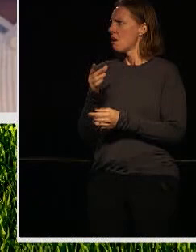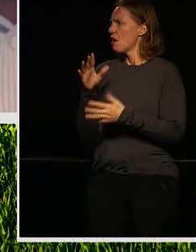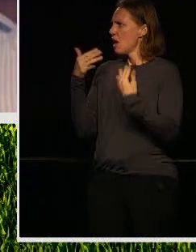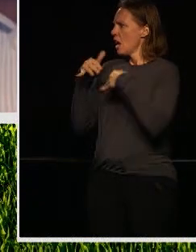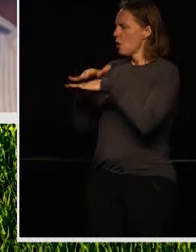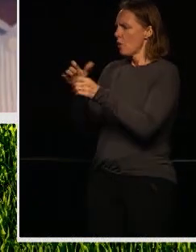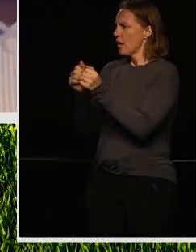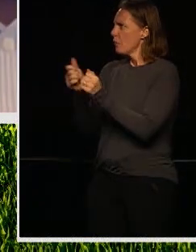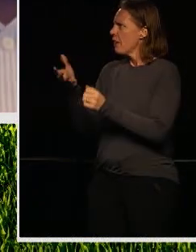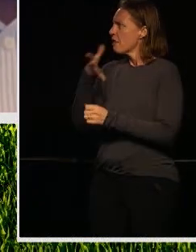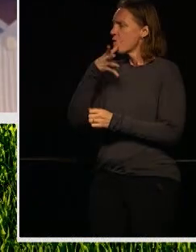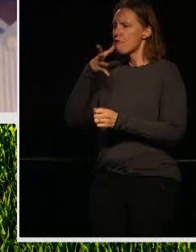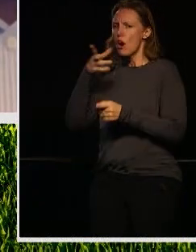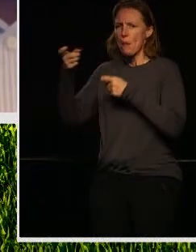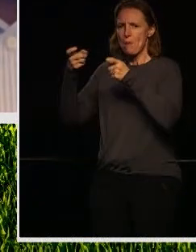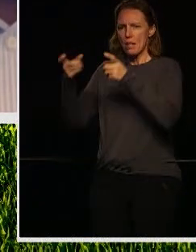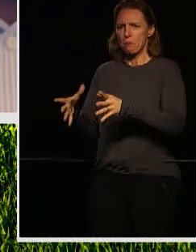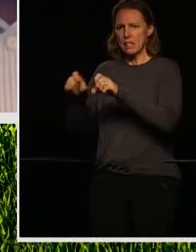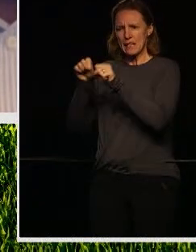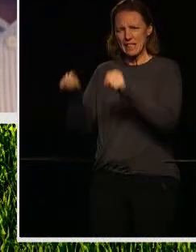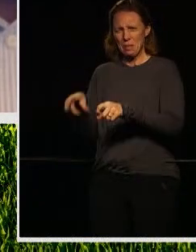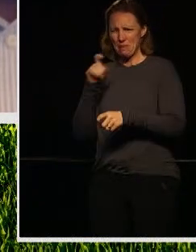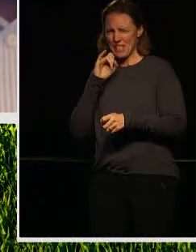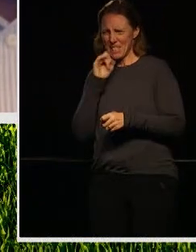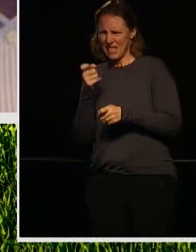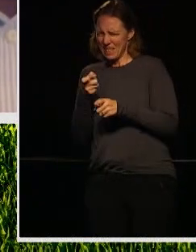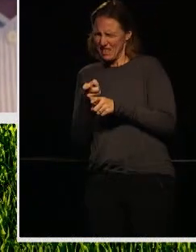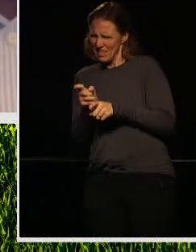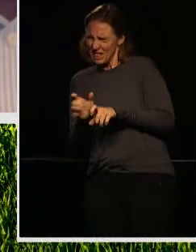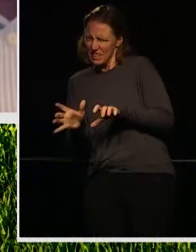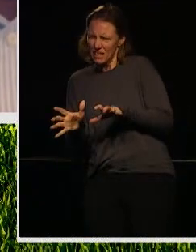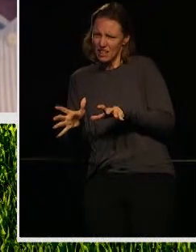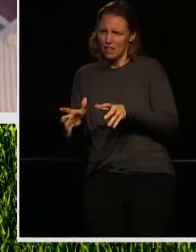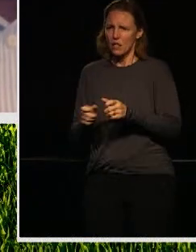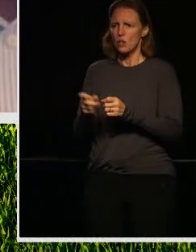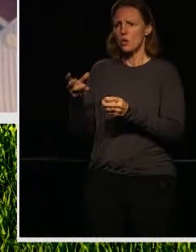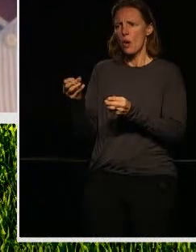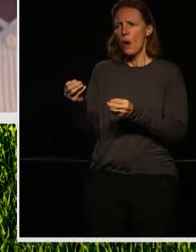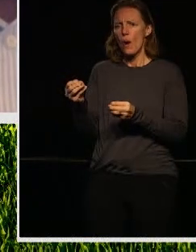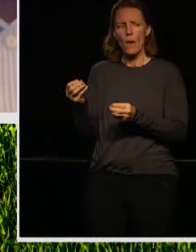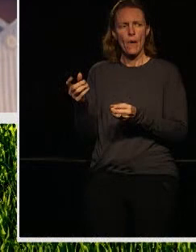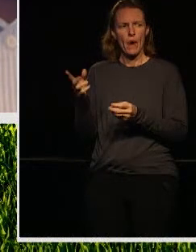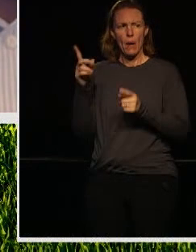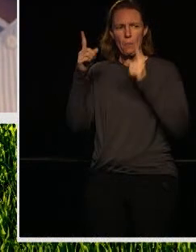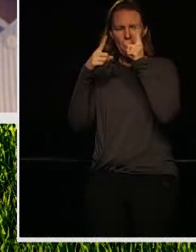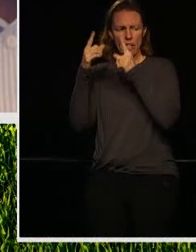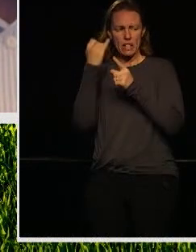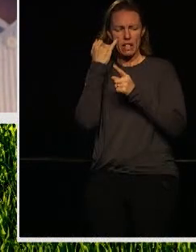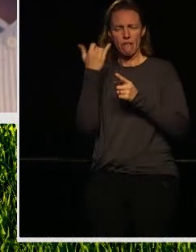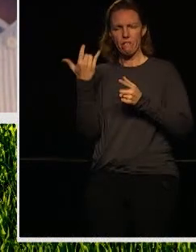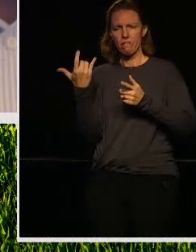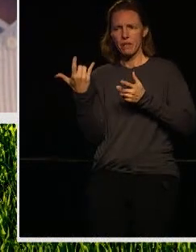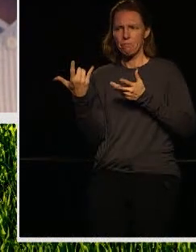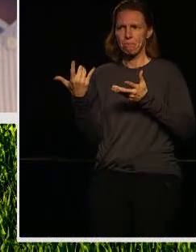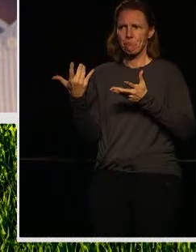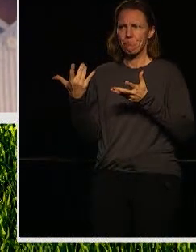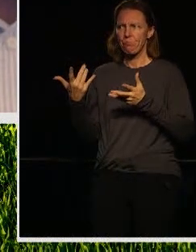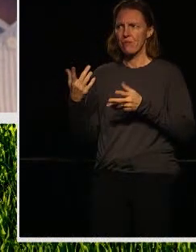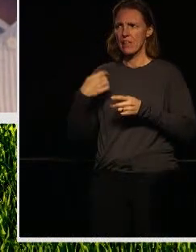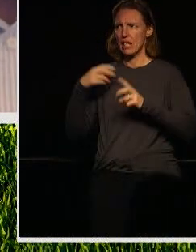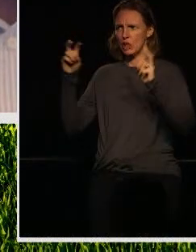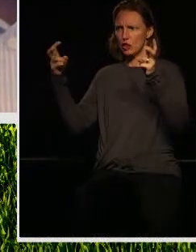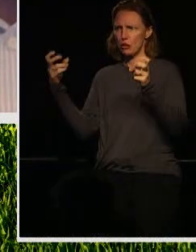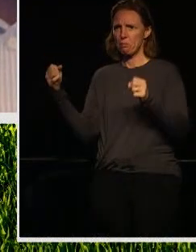with the farm management system is tricky, right? So I was wondering whether you can all comment, and I'll start with Vasanth, in terms